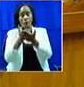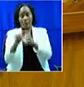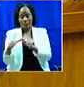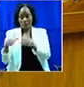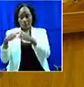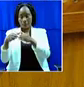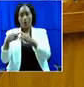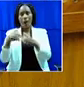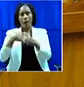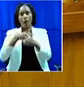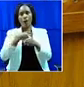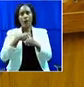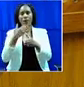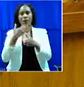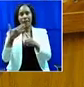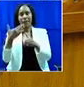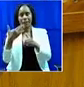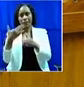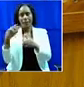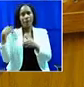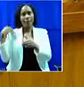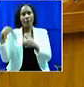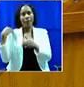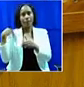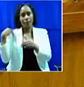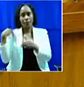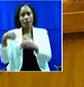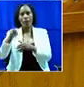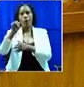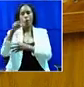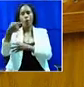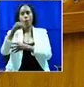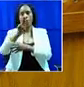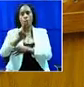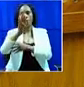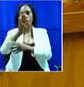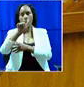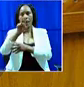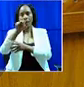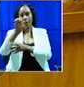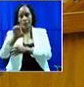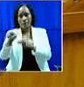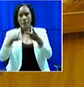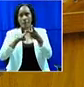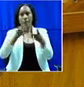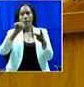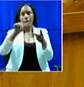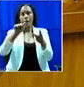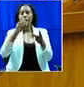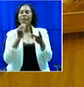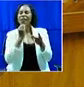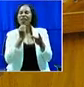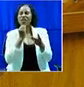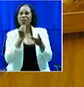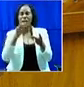thank Minister Kensani Kubai Ngubane and Minister Gwede Mantashe, who have steered